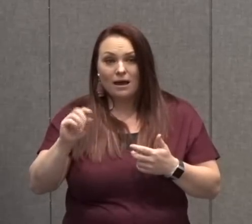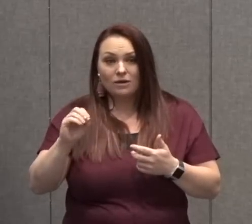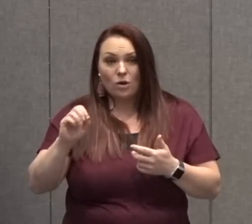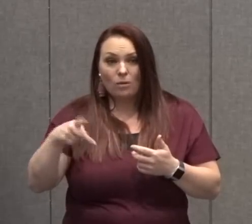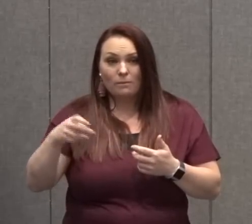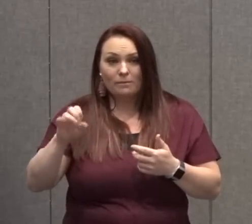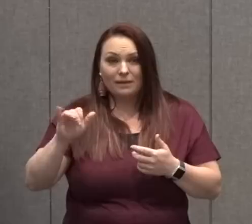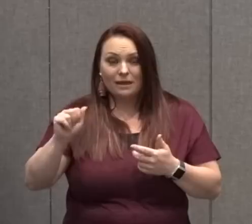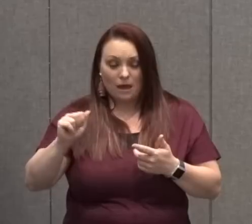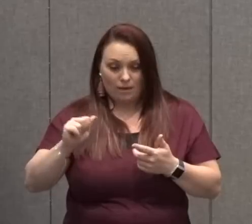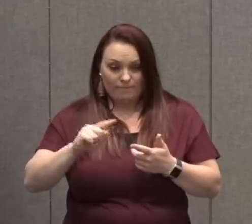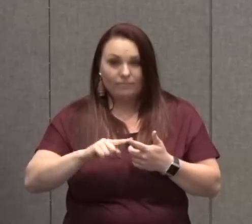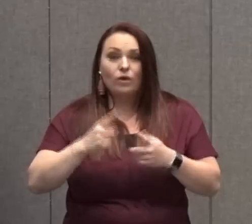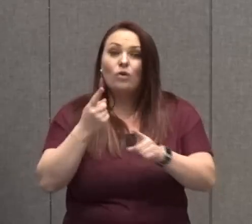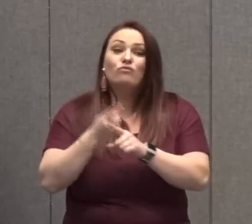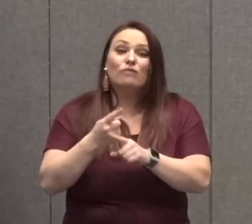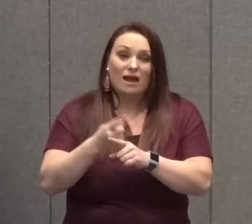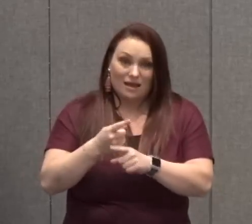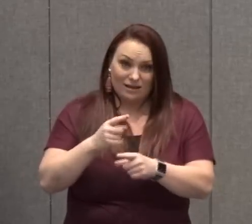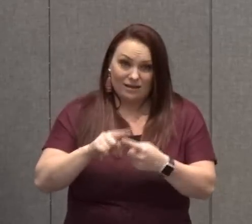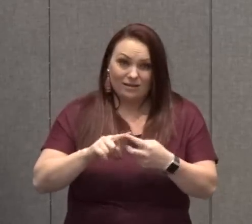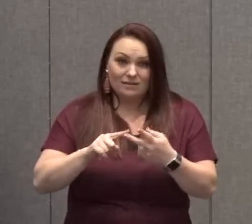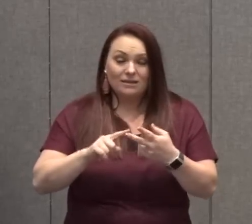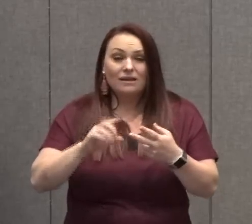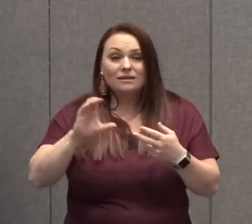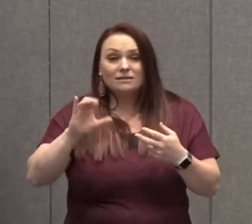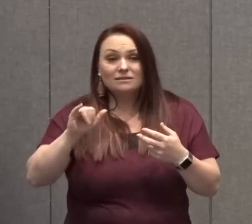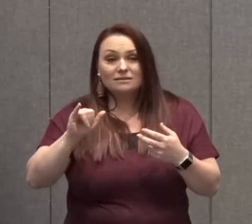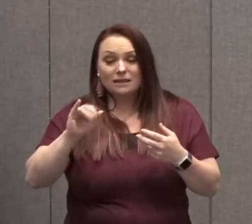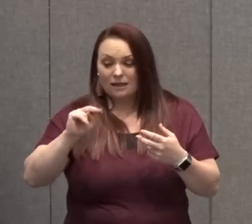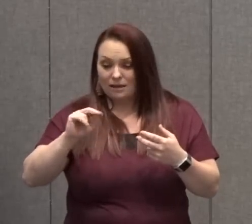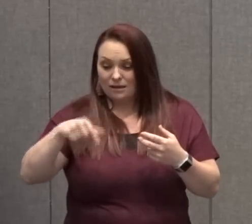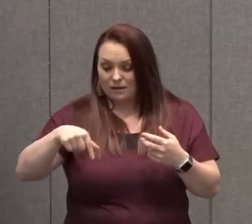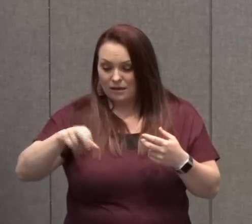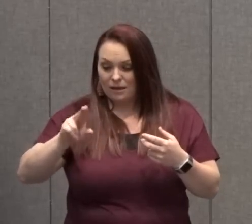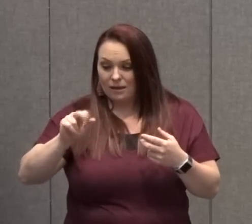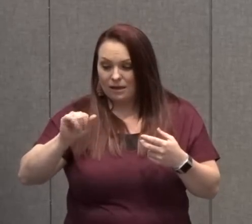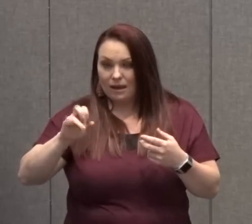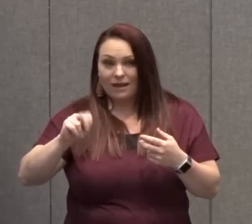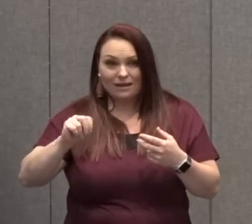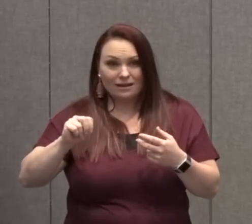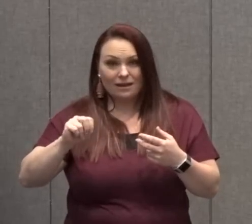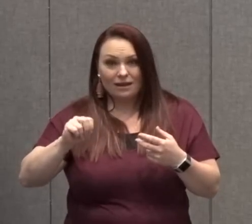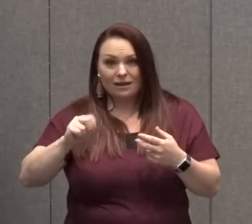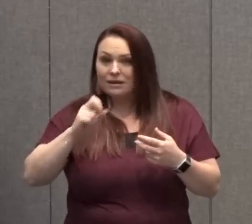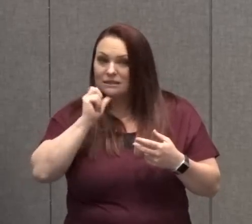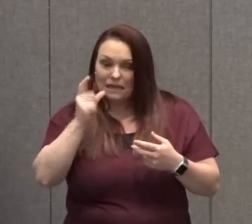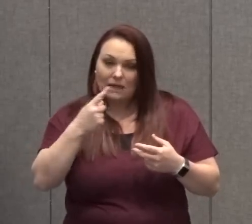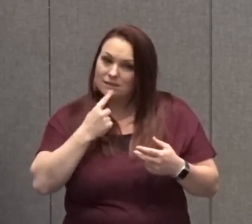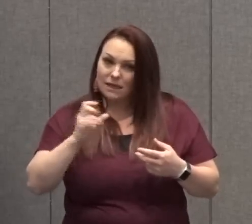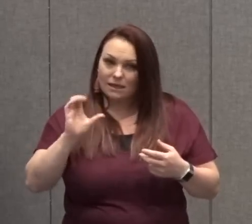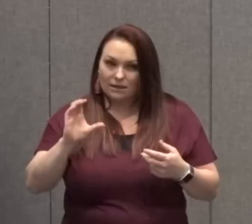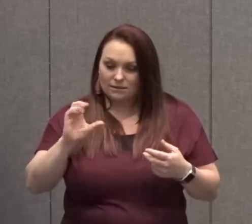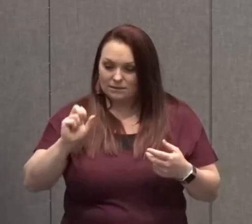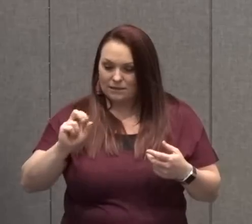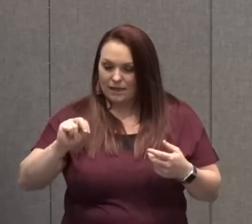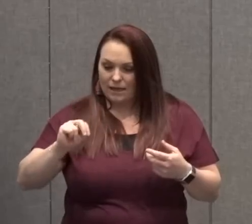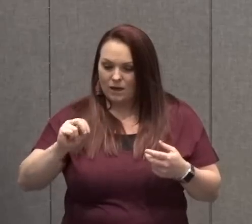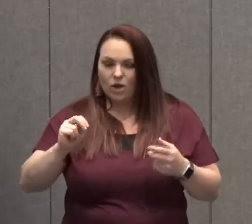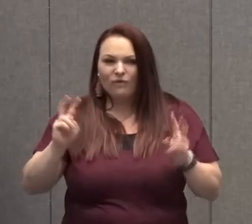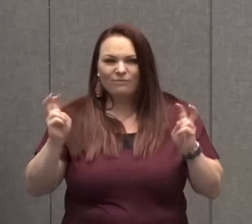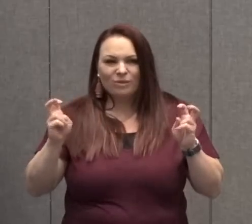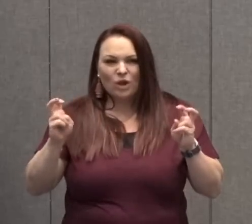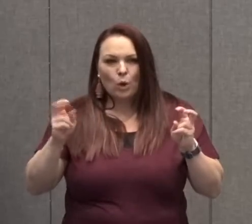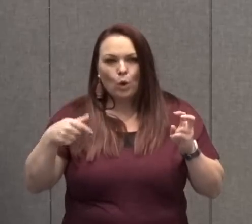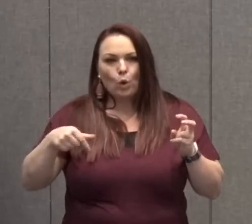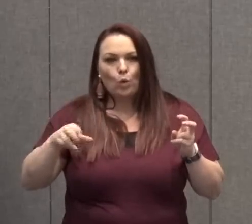techniques that we used inside of our poems. Sincane. Sincane, which I learned is not Sincuane, which I've been pronouncing that way